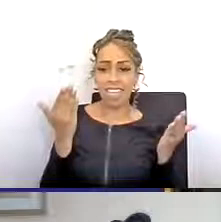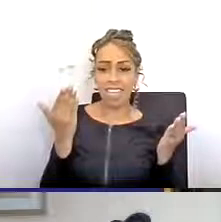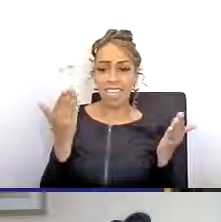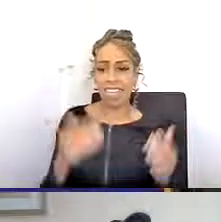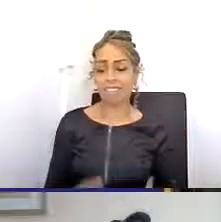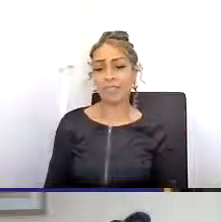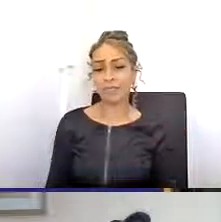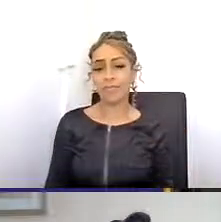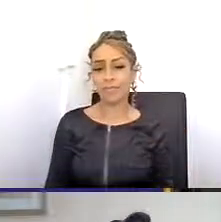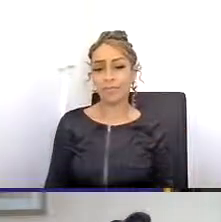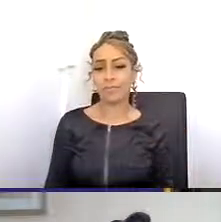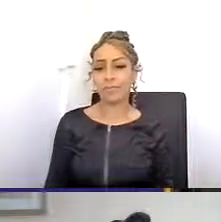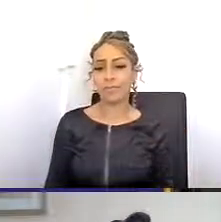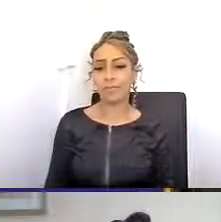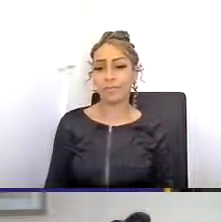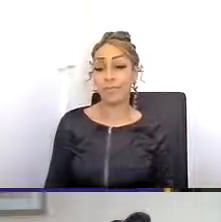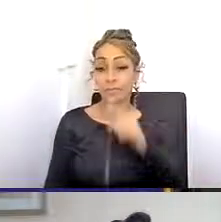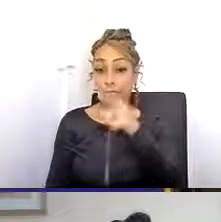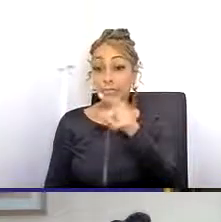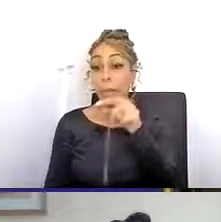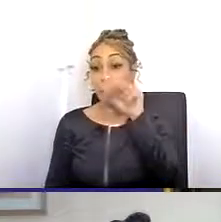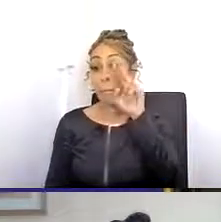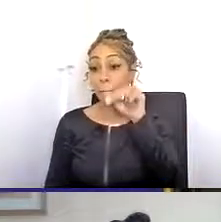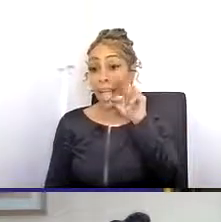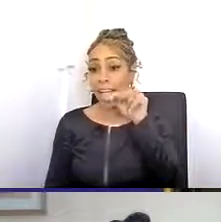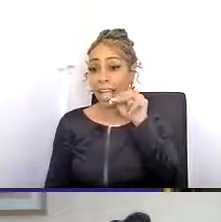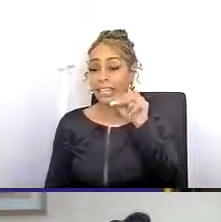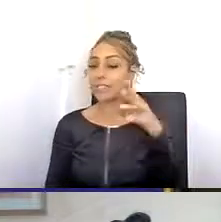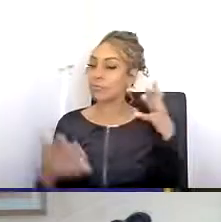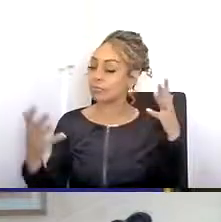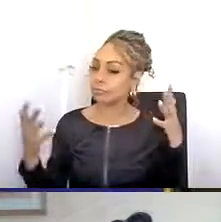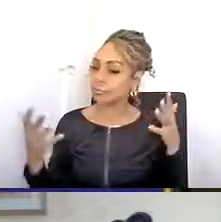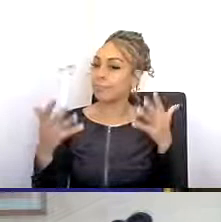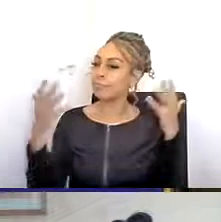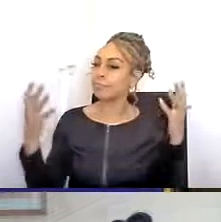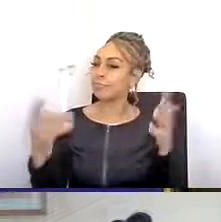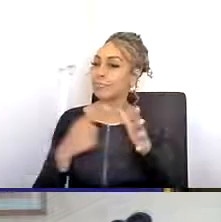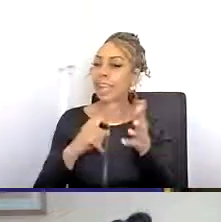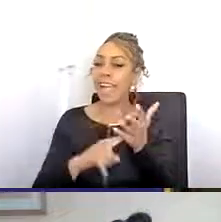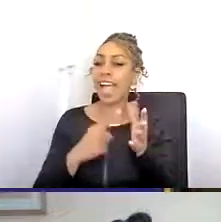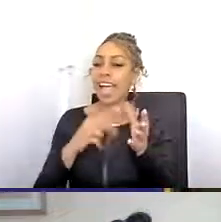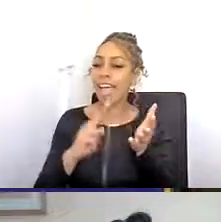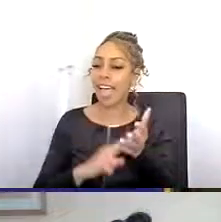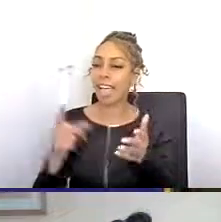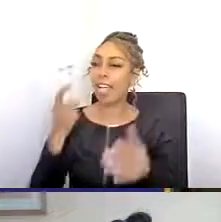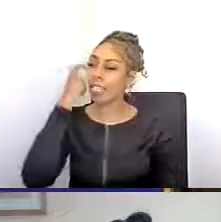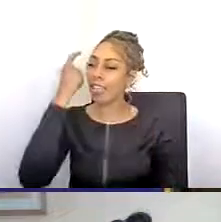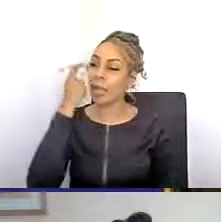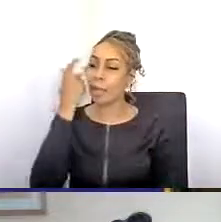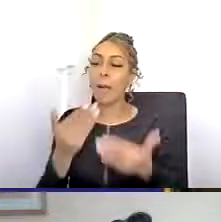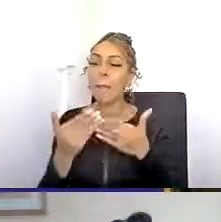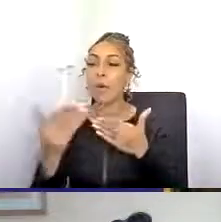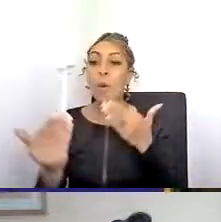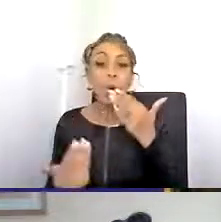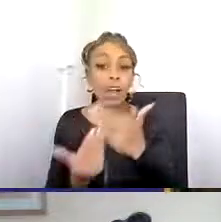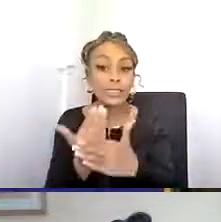So, as I mentioned, this painting prompted Alan to think about a more contemporary strand. And